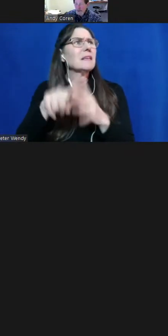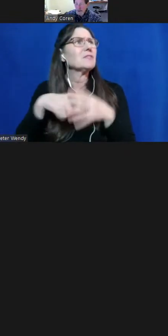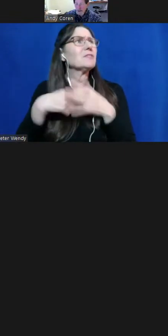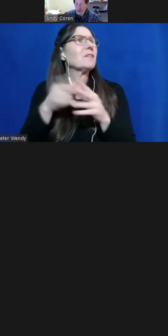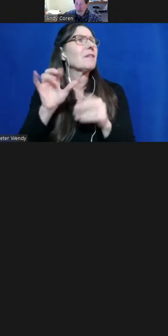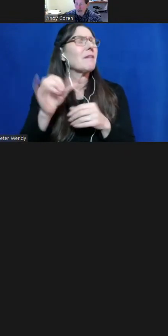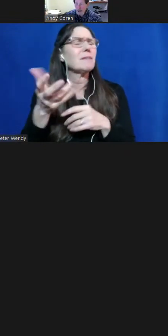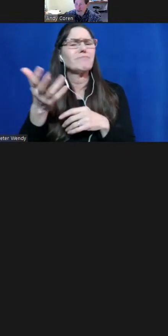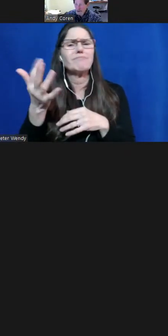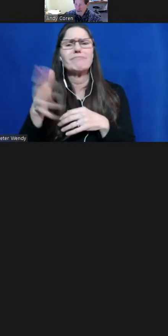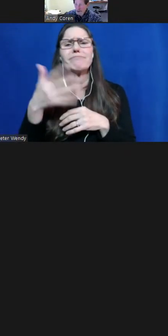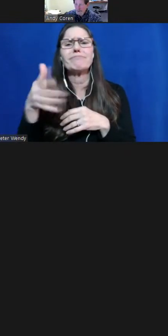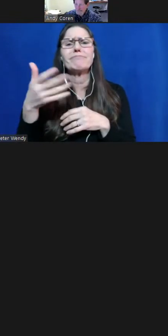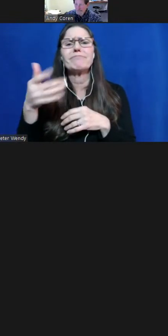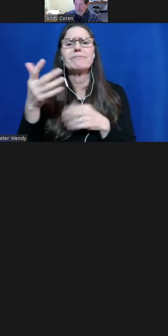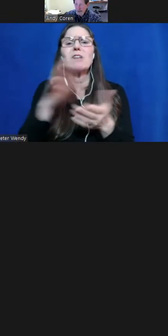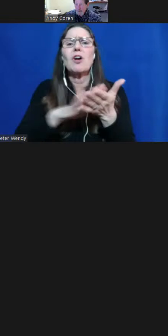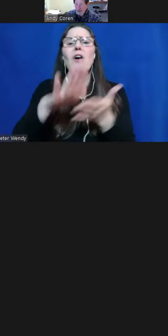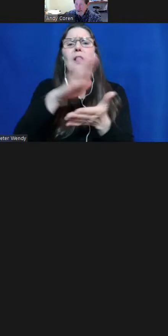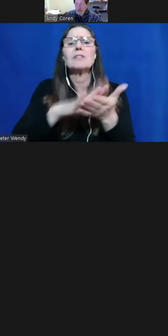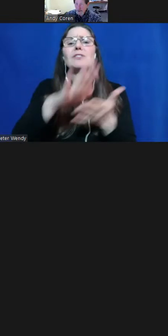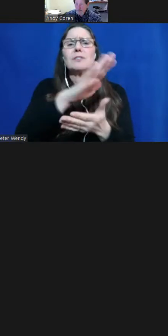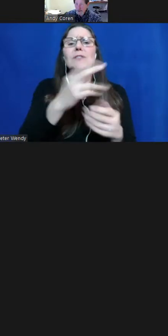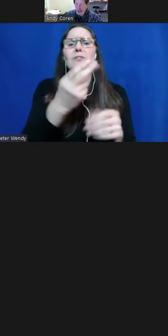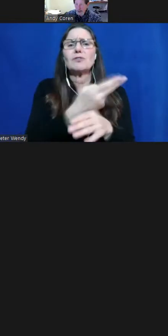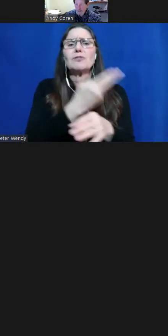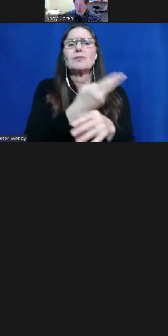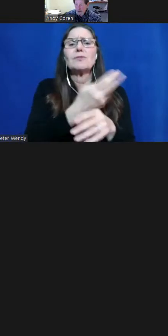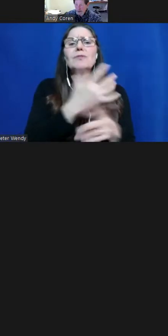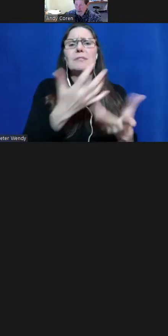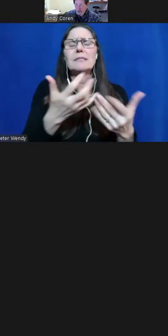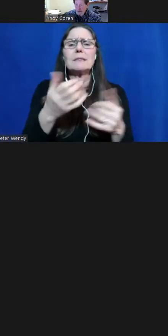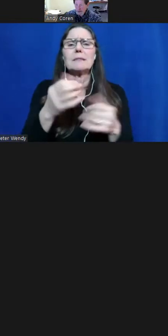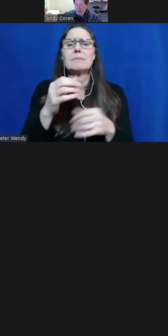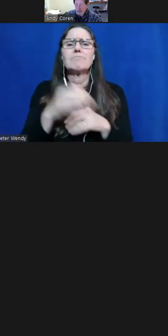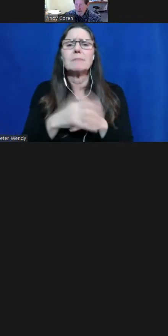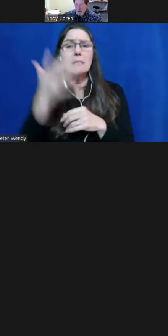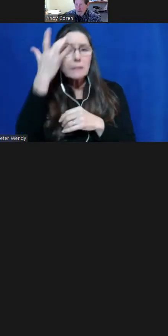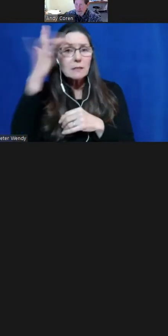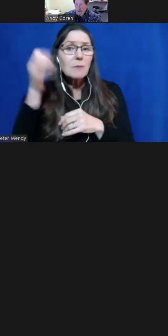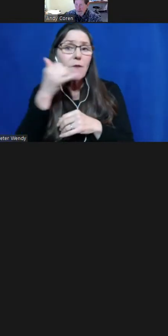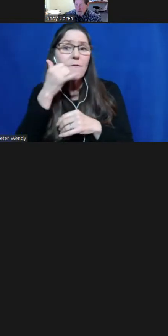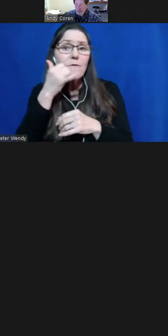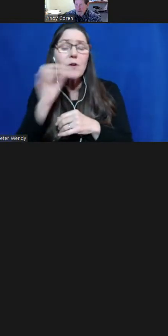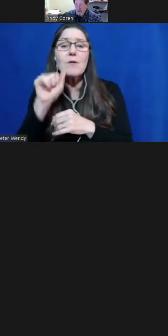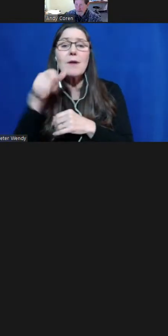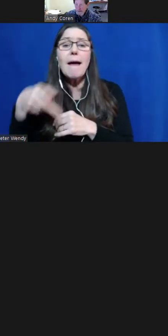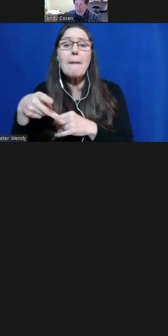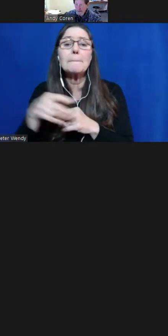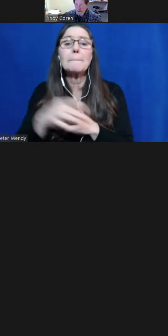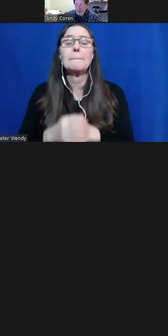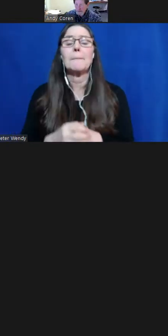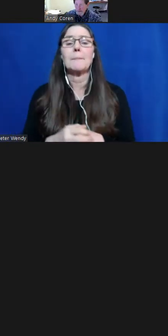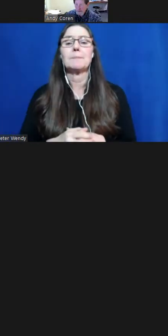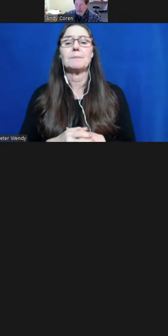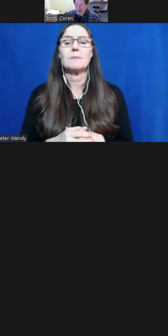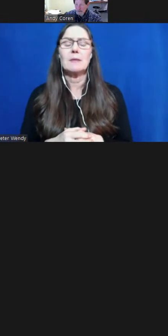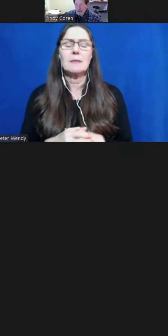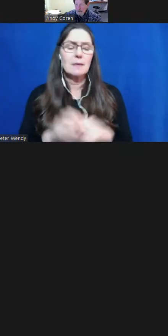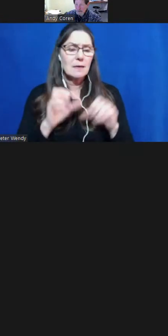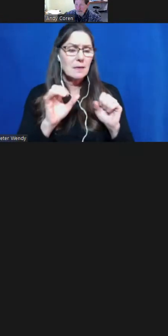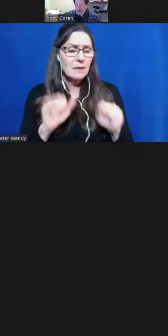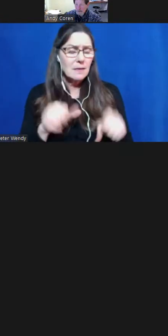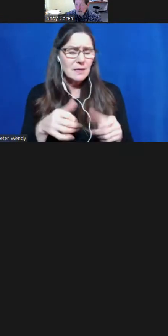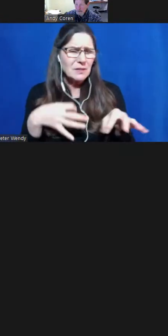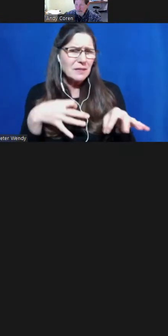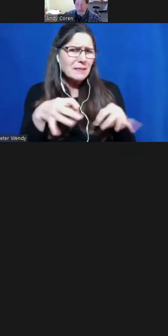of colleges. It's a smartphone app. And can you talk about how that ties in